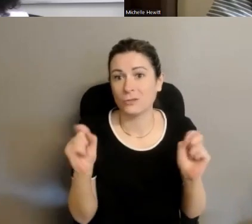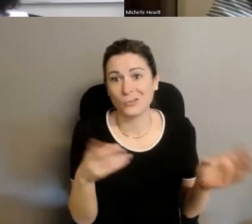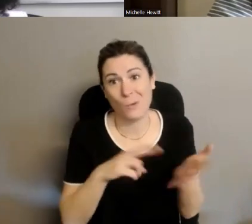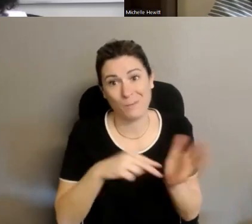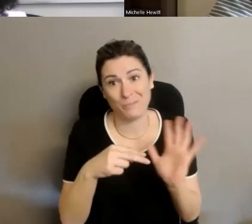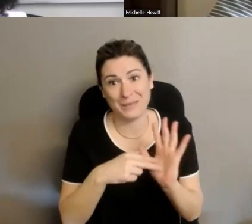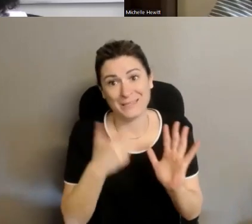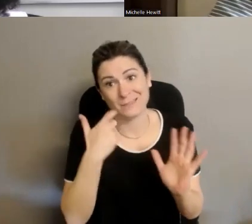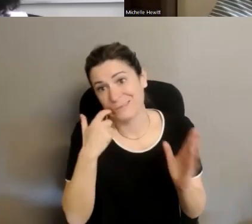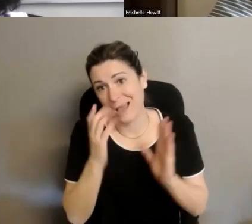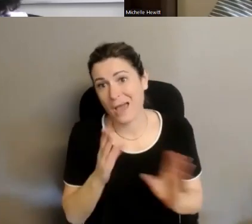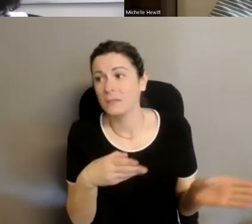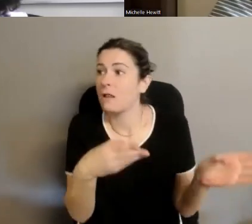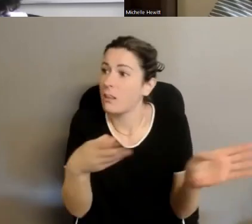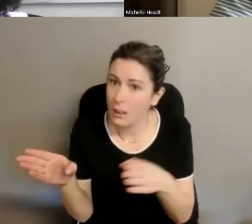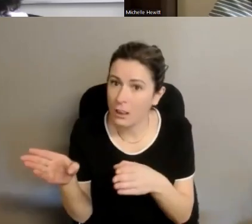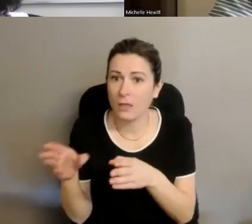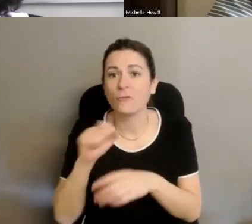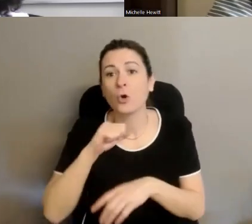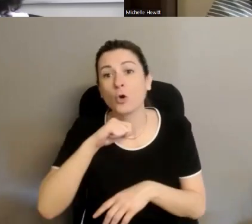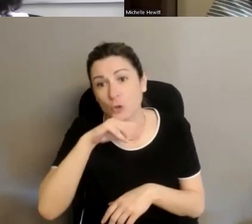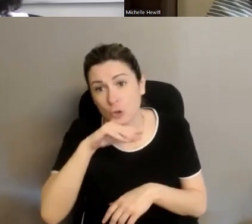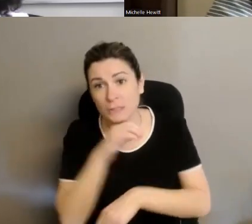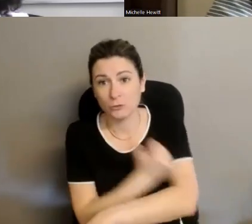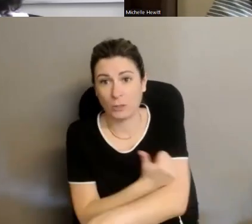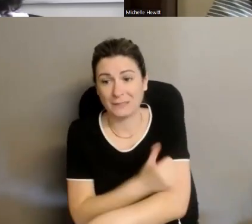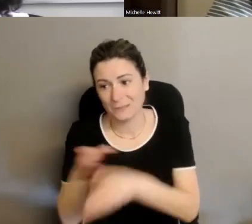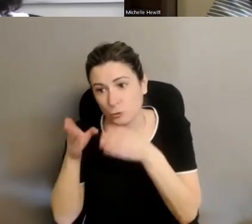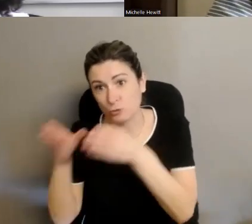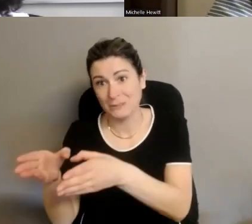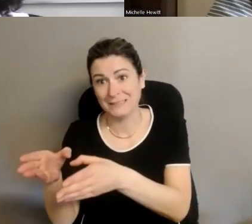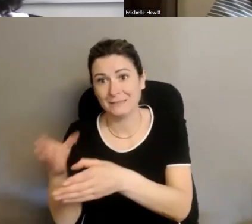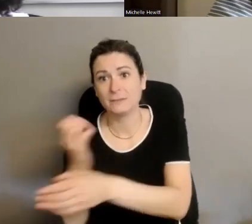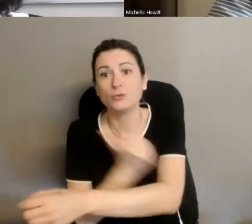need for an open,